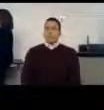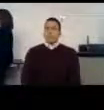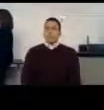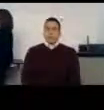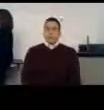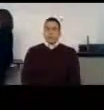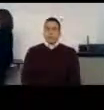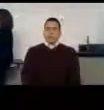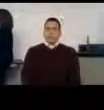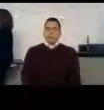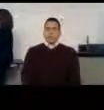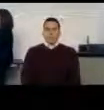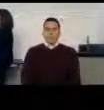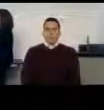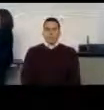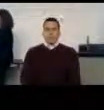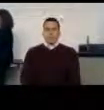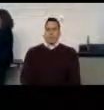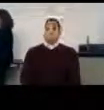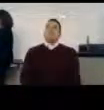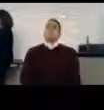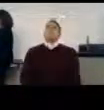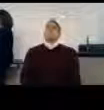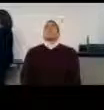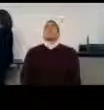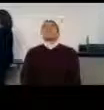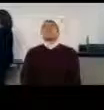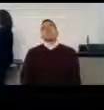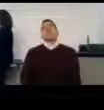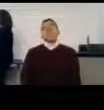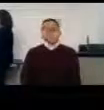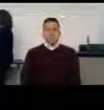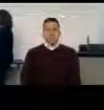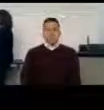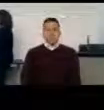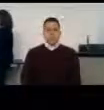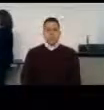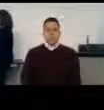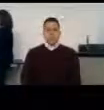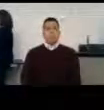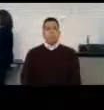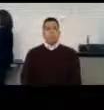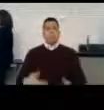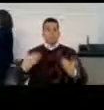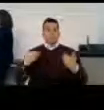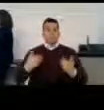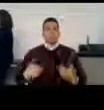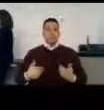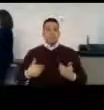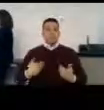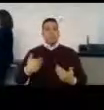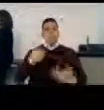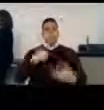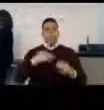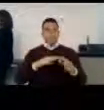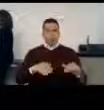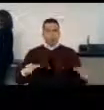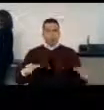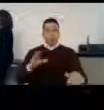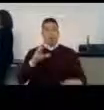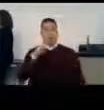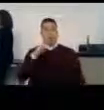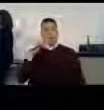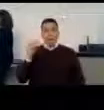So I'm also a parent, and I have also an invisible disability, and so I really want to